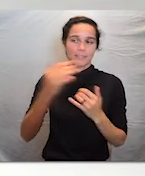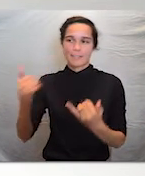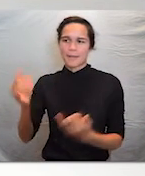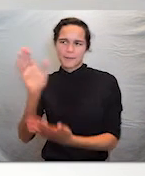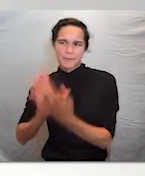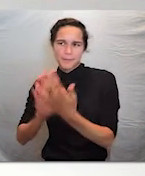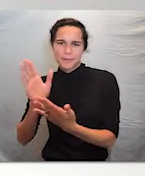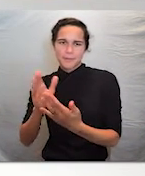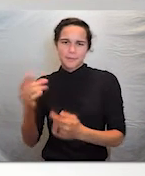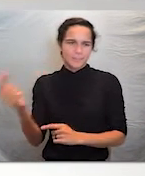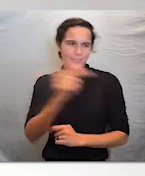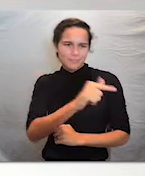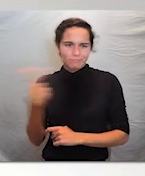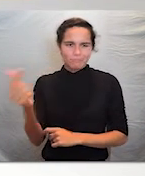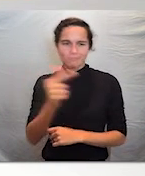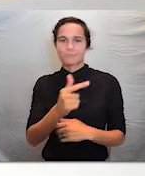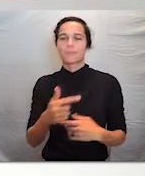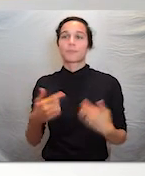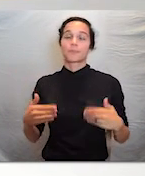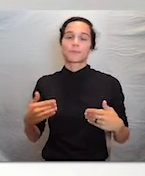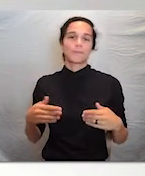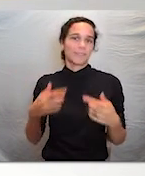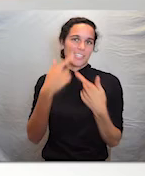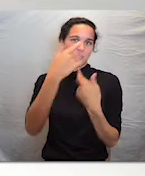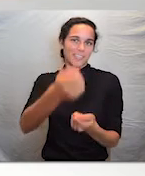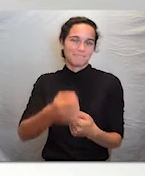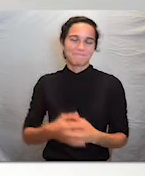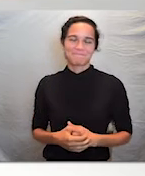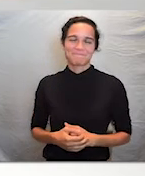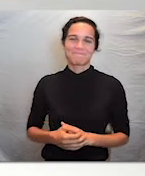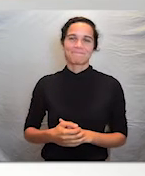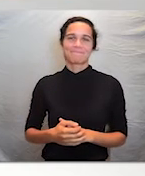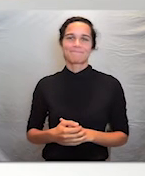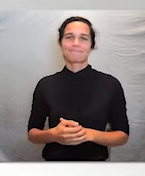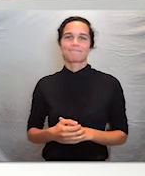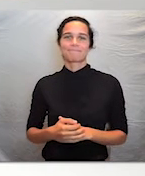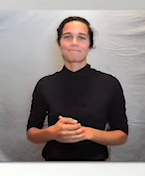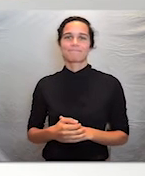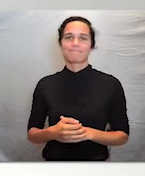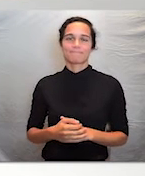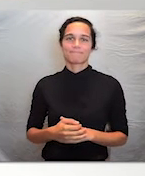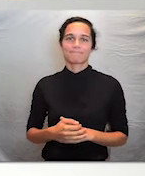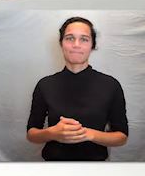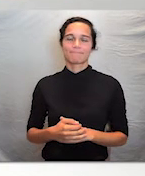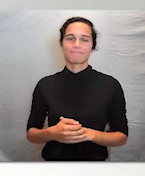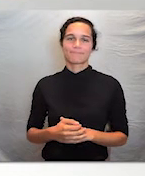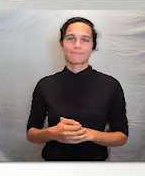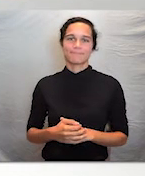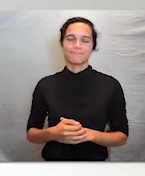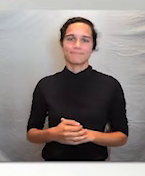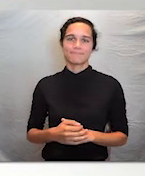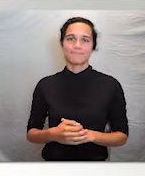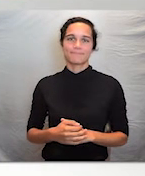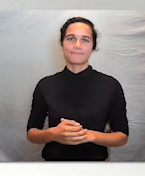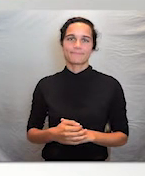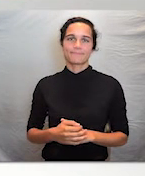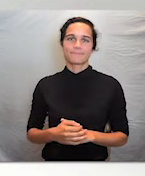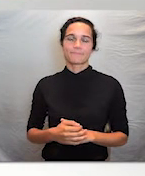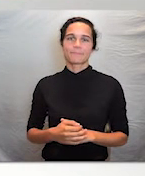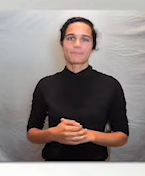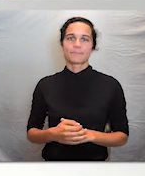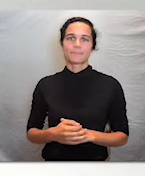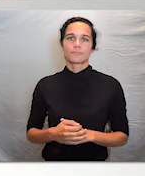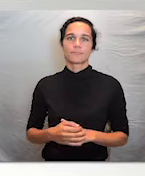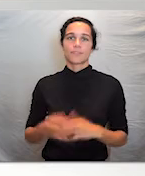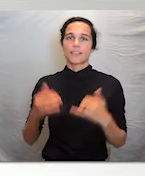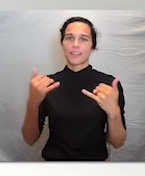and forth, it's pretty interesting. So today, I am going to talk to you